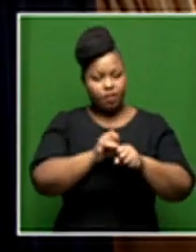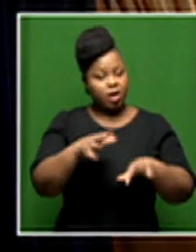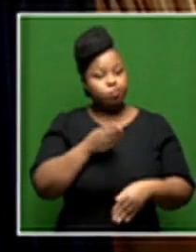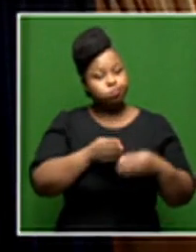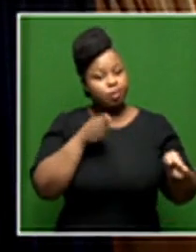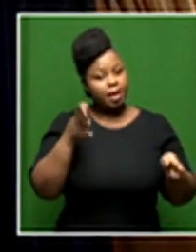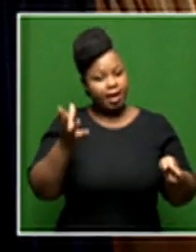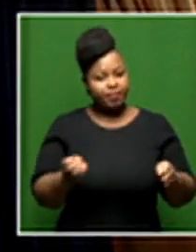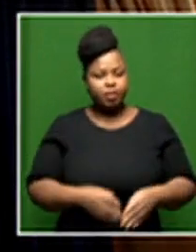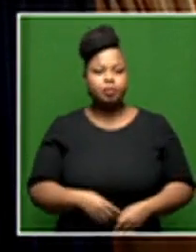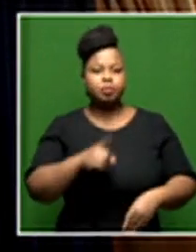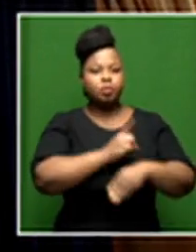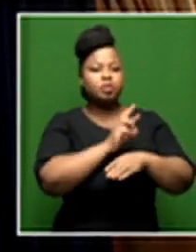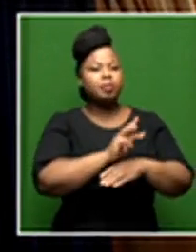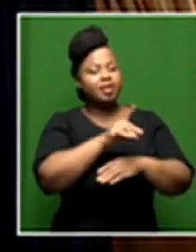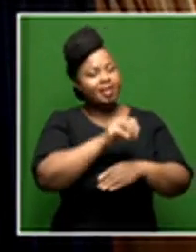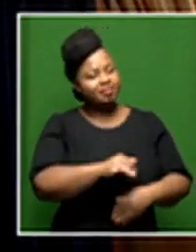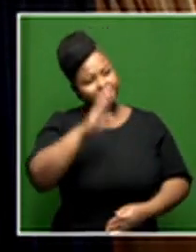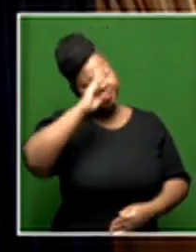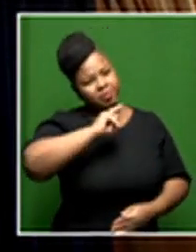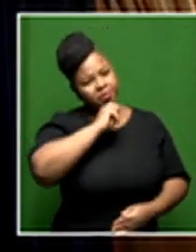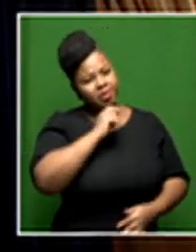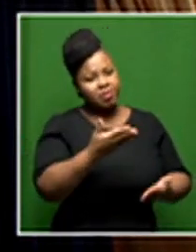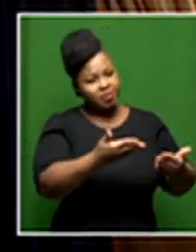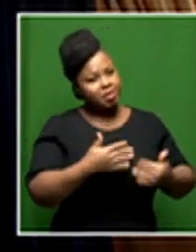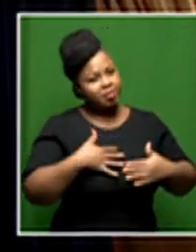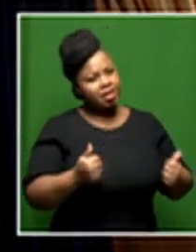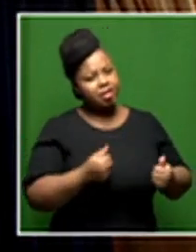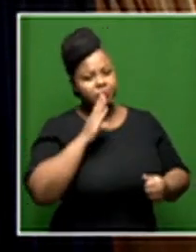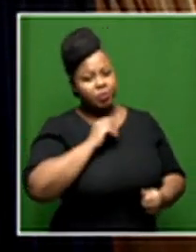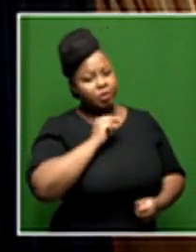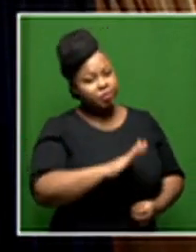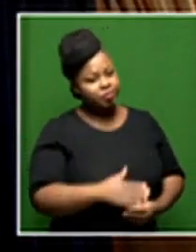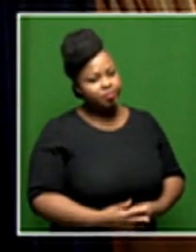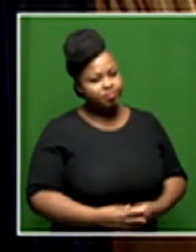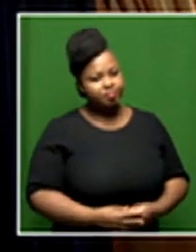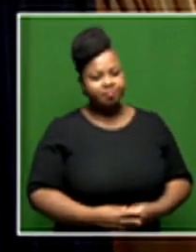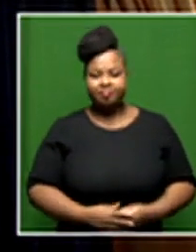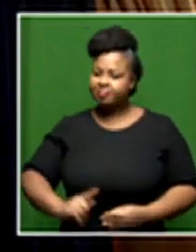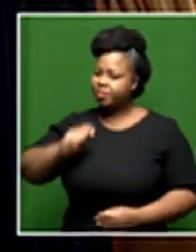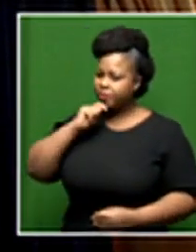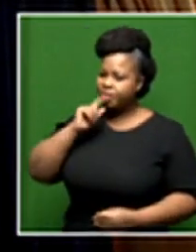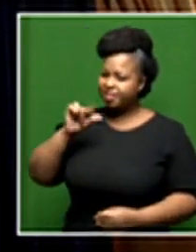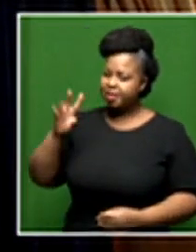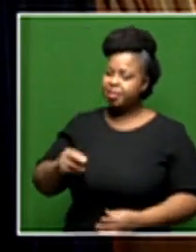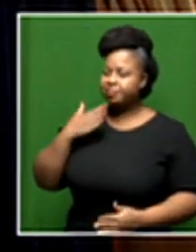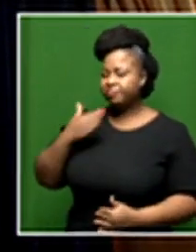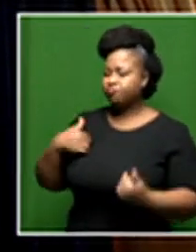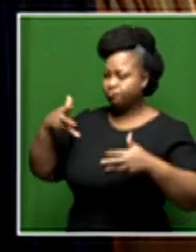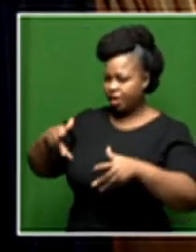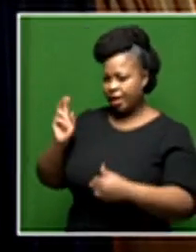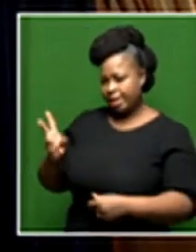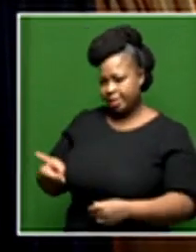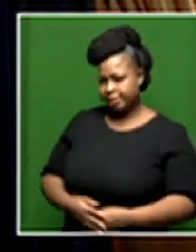the pandemic. Dr. Mckay, good morning and welcome to Health Talk. Good morning, Zama. Thank you. Thanks for having me